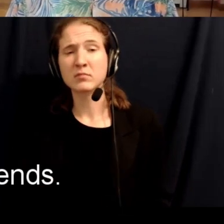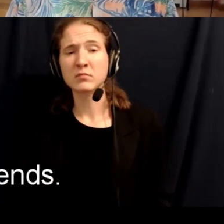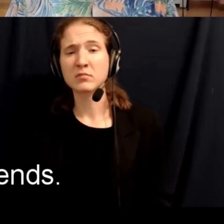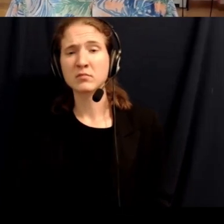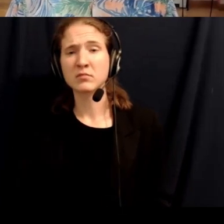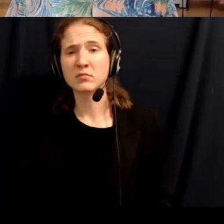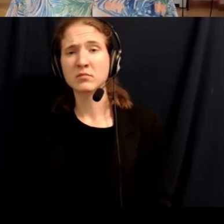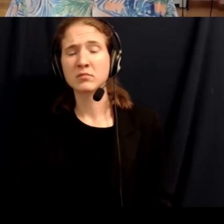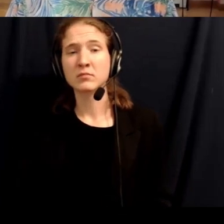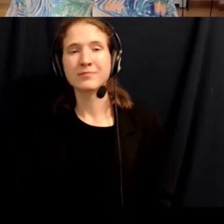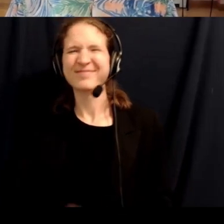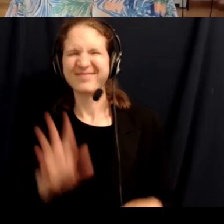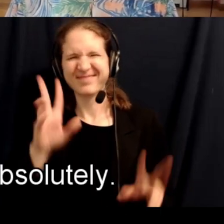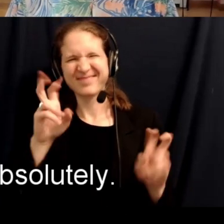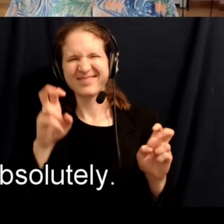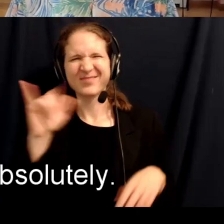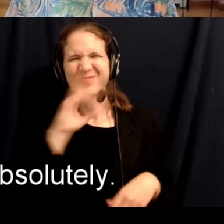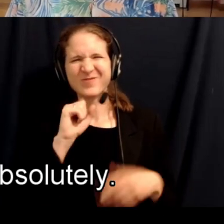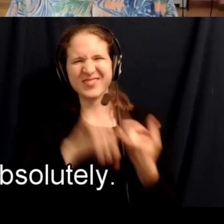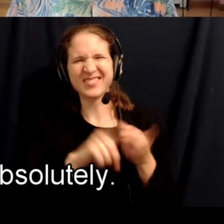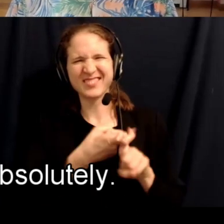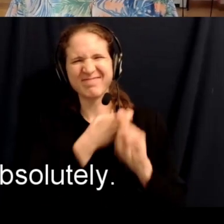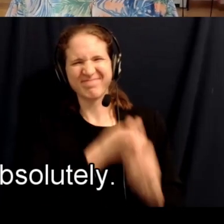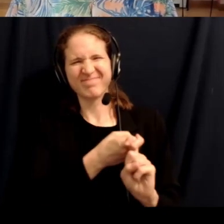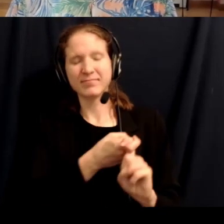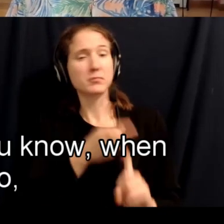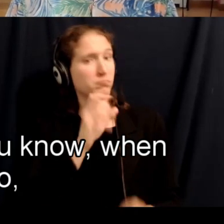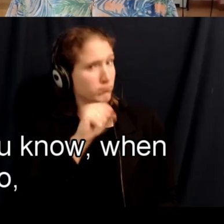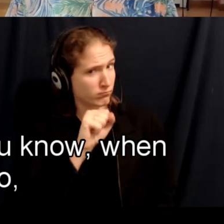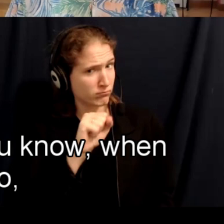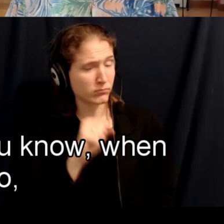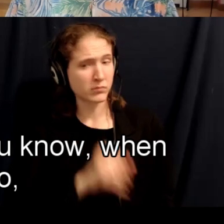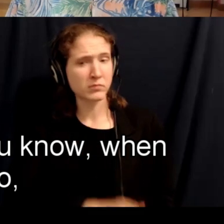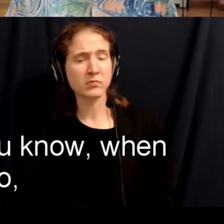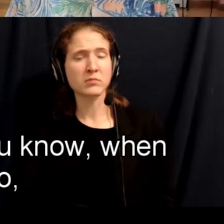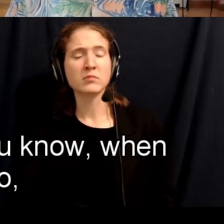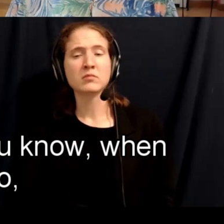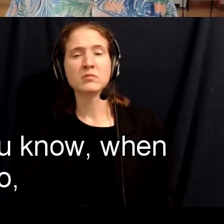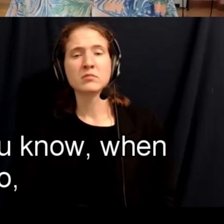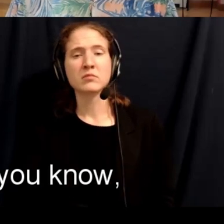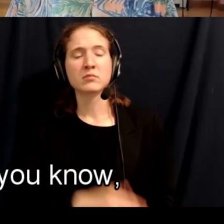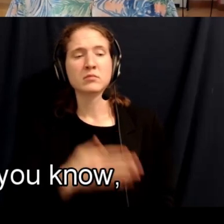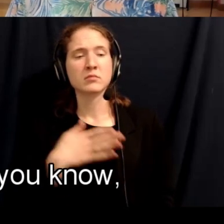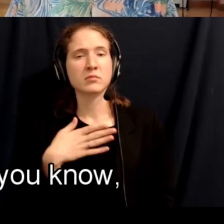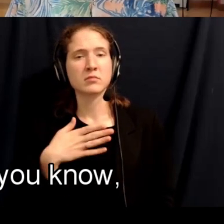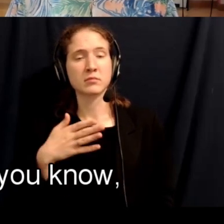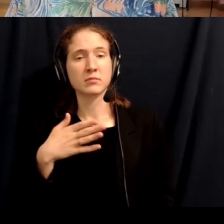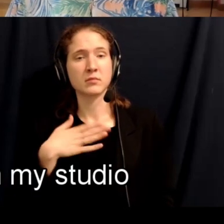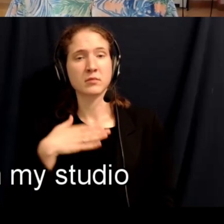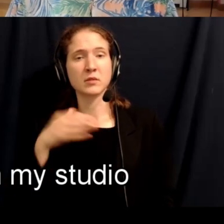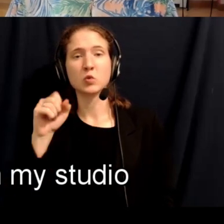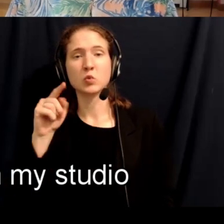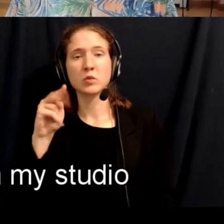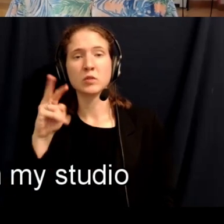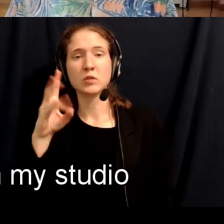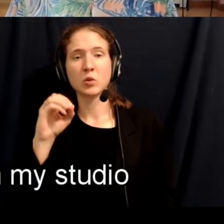these are old friends. Absolutely. Absolutely. I always wait, when I leave my studio, I always have this joke, I have